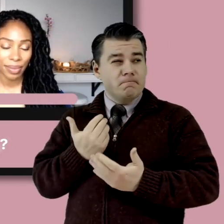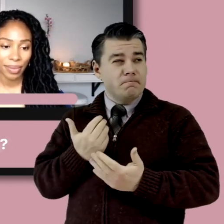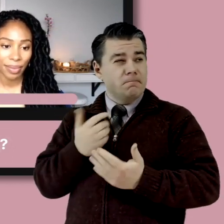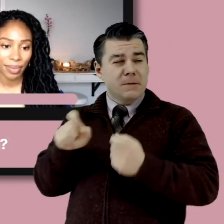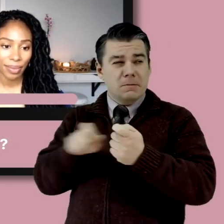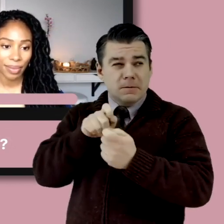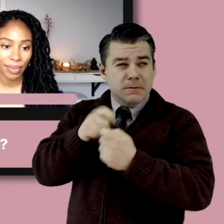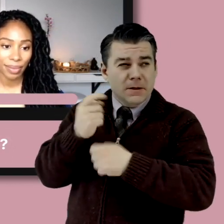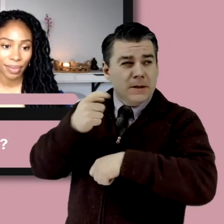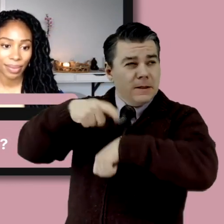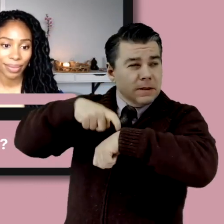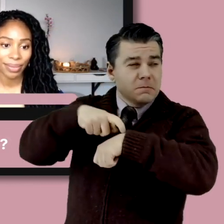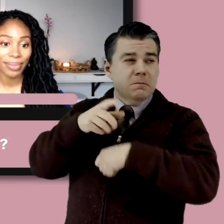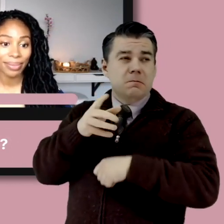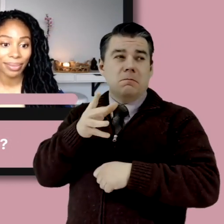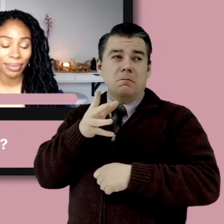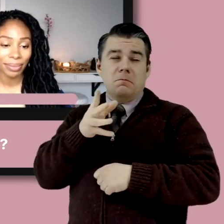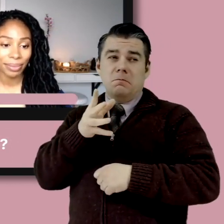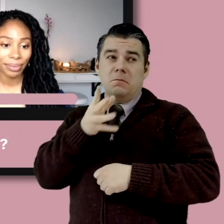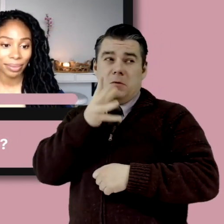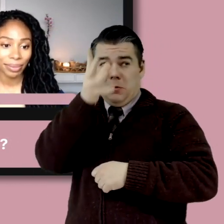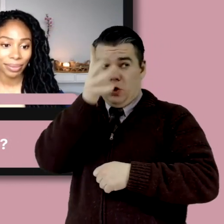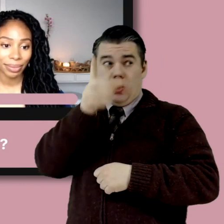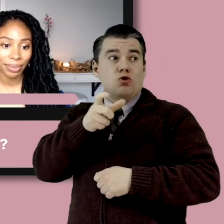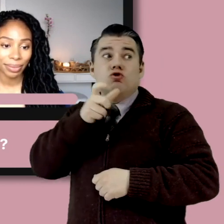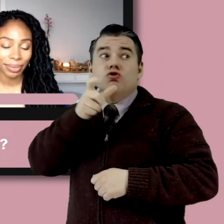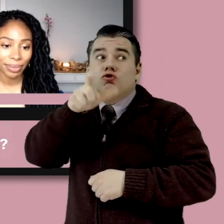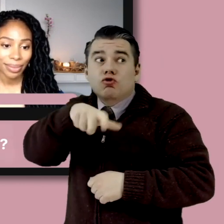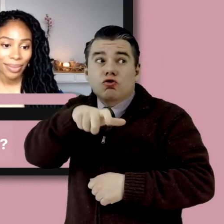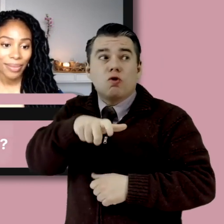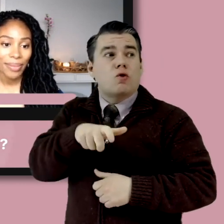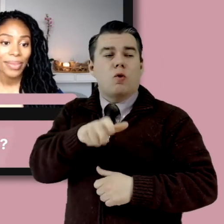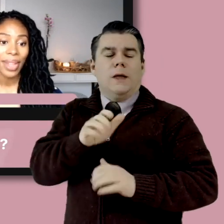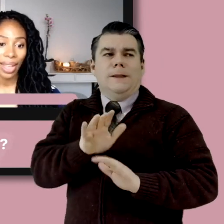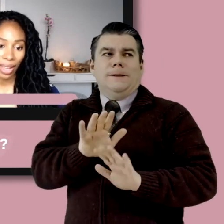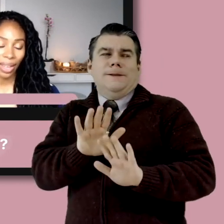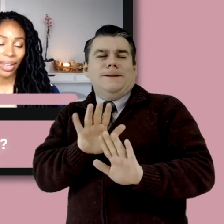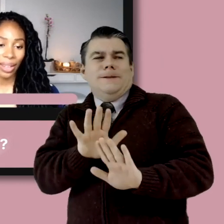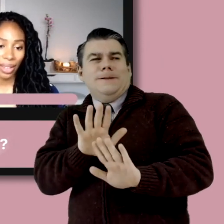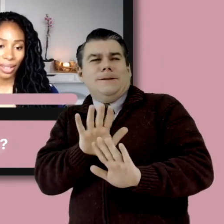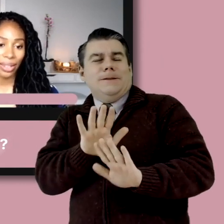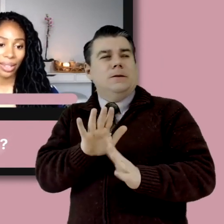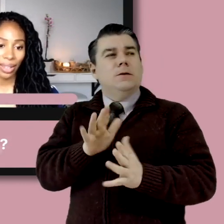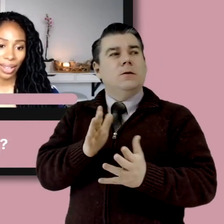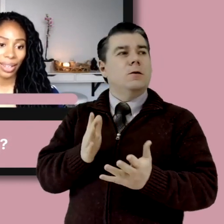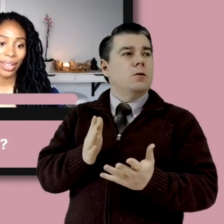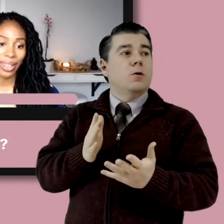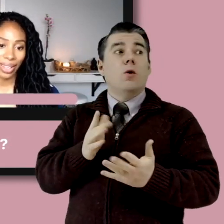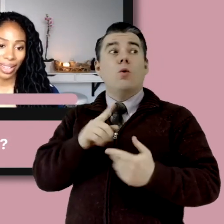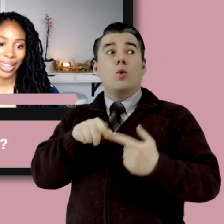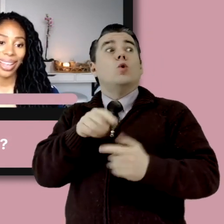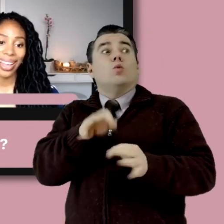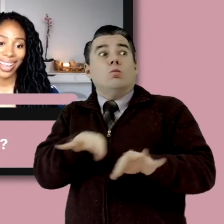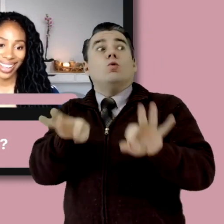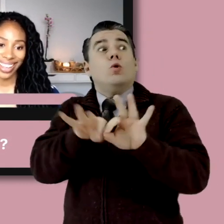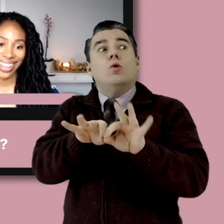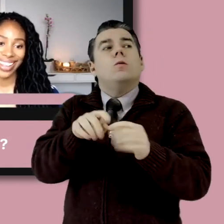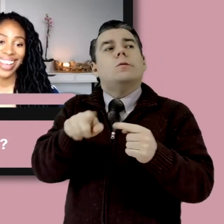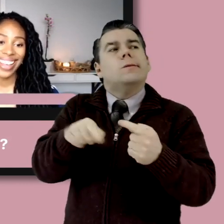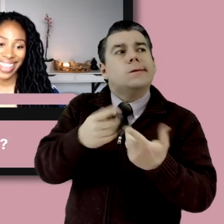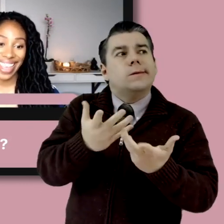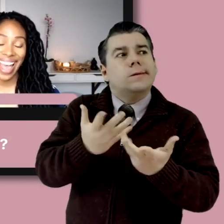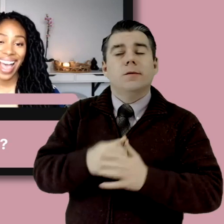a certain time that a parent shouldn't do it, or you don't recommend them doing it, or the time that they